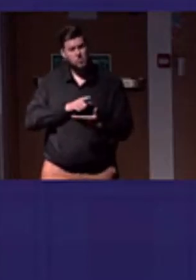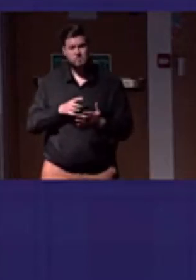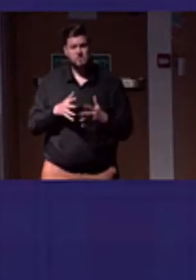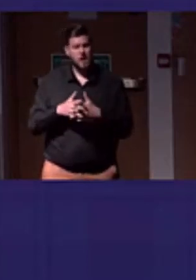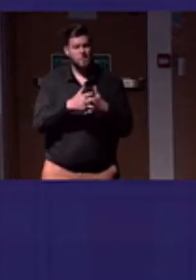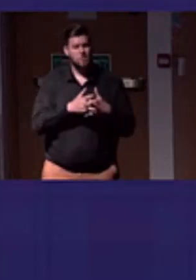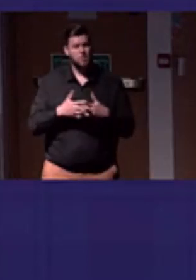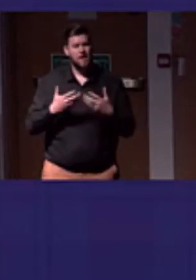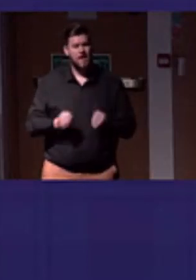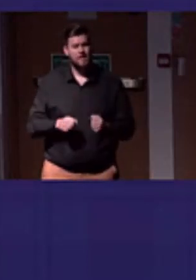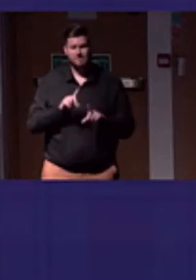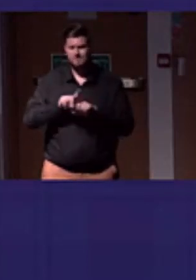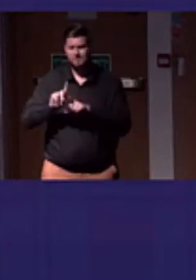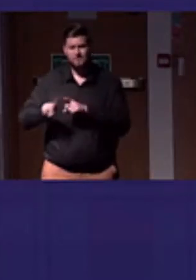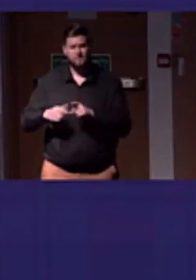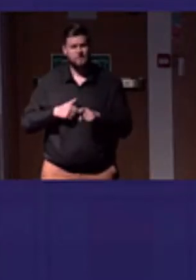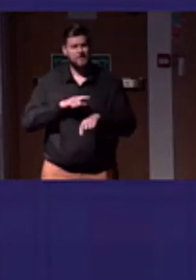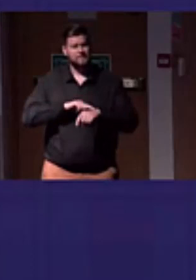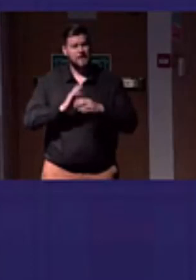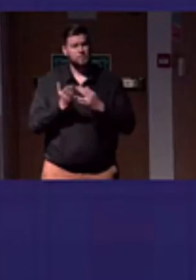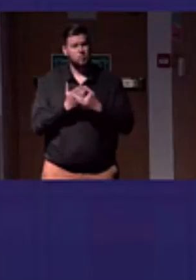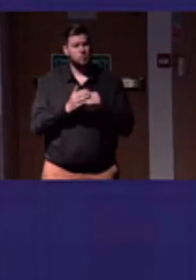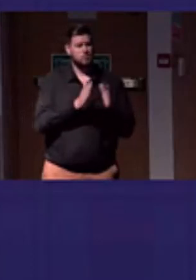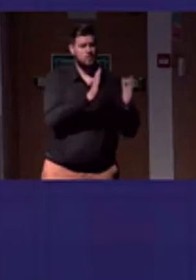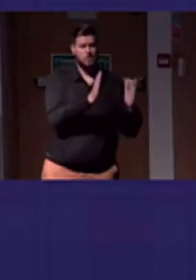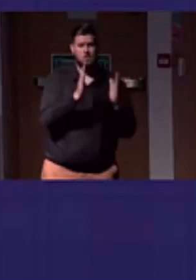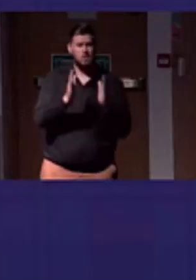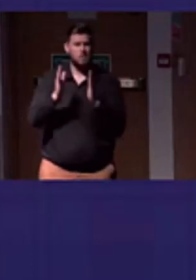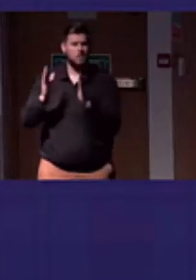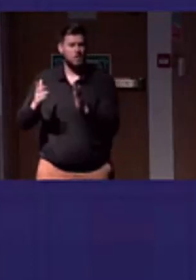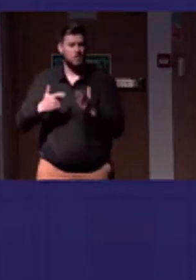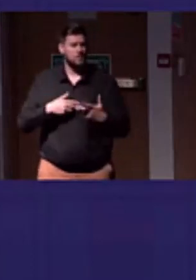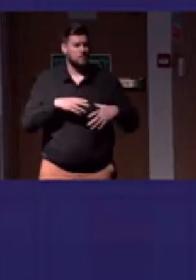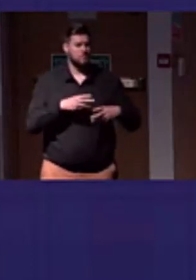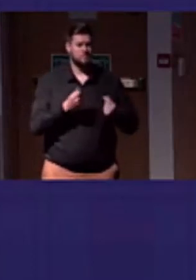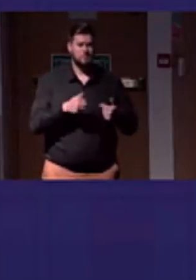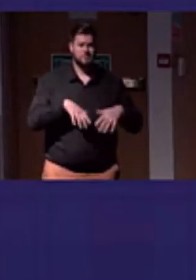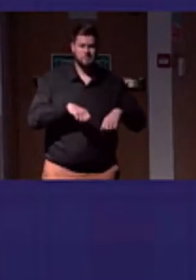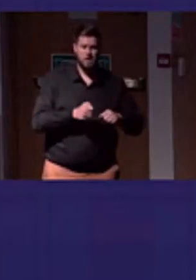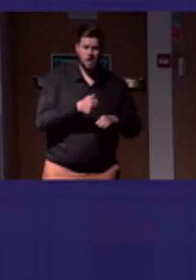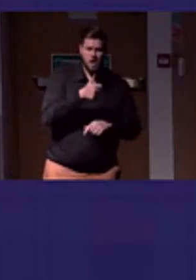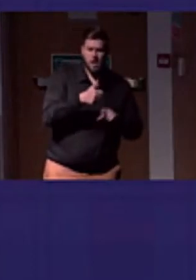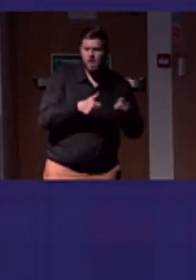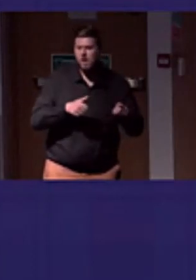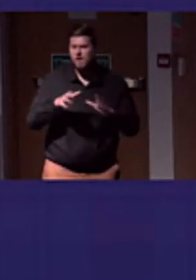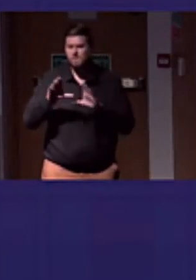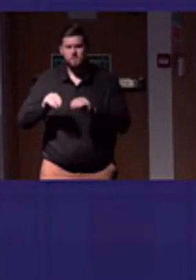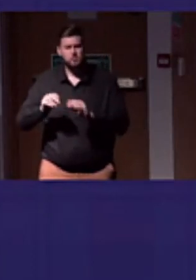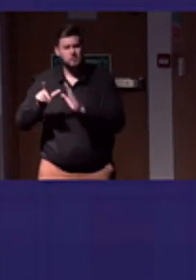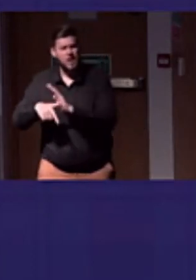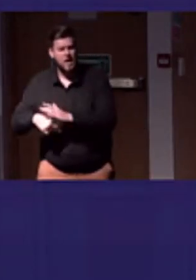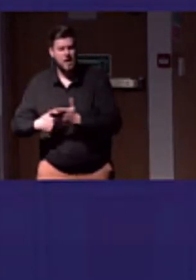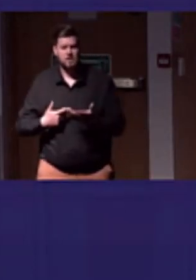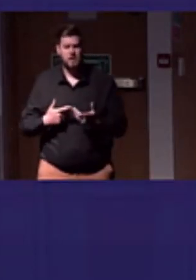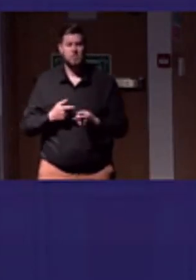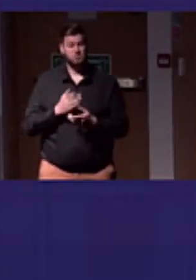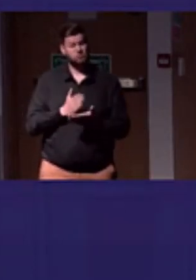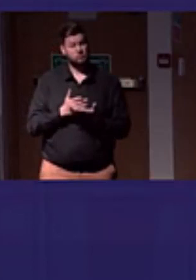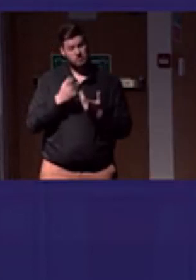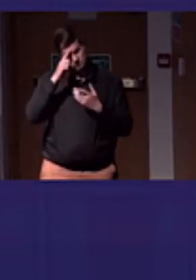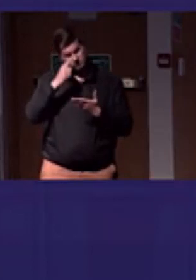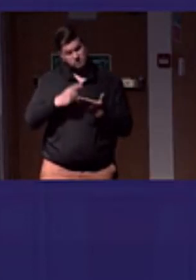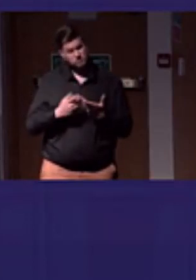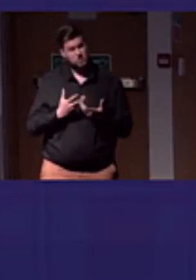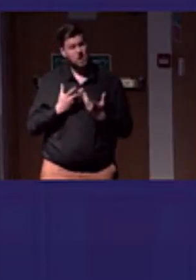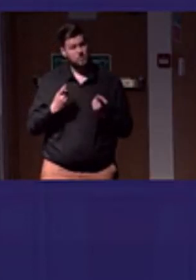p.m., Australia. So I don't get to decide that for them. They decide. So what we've done is,